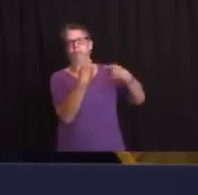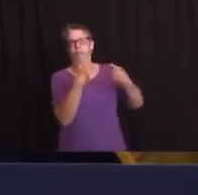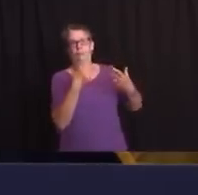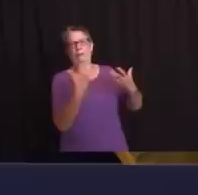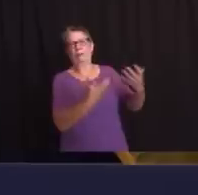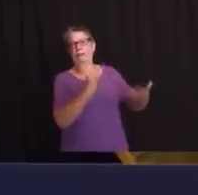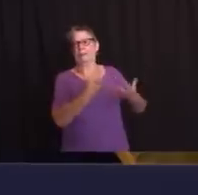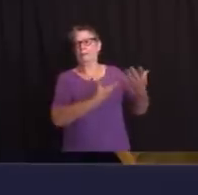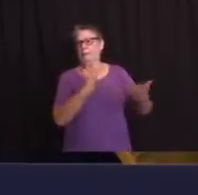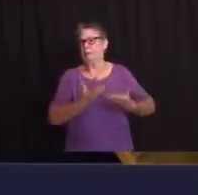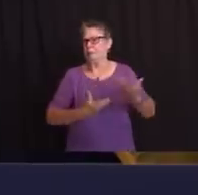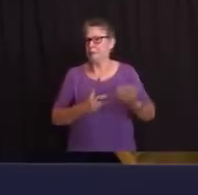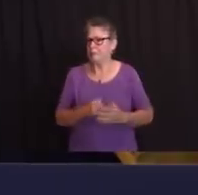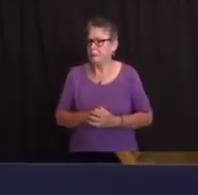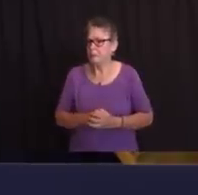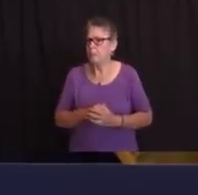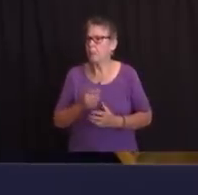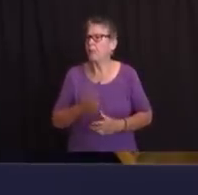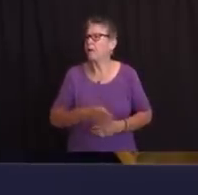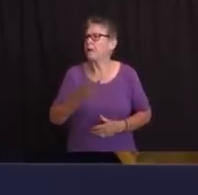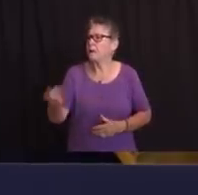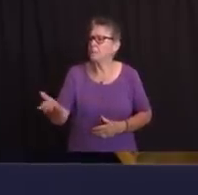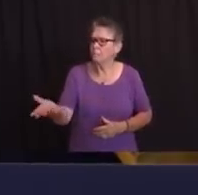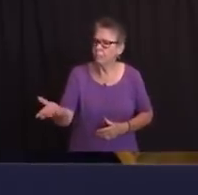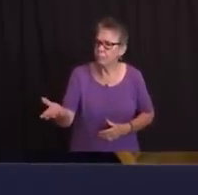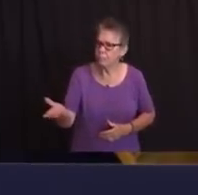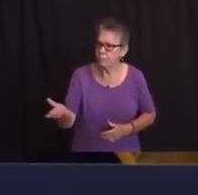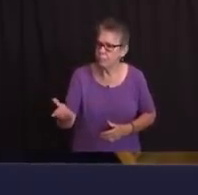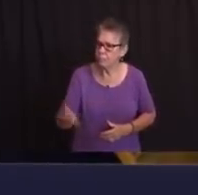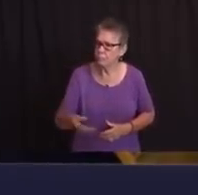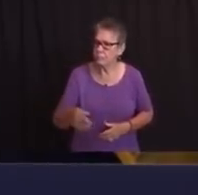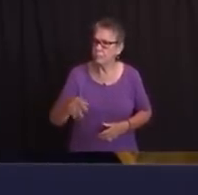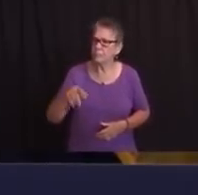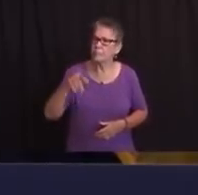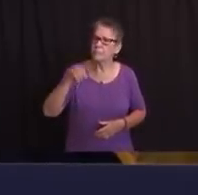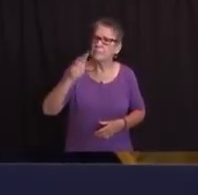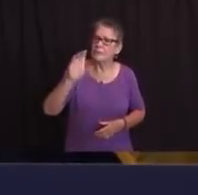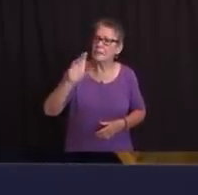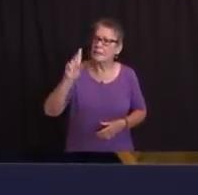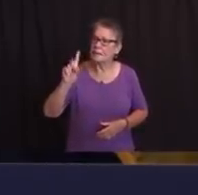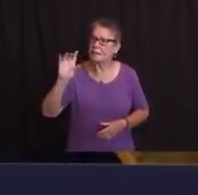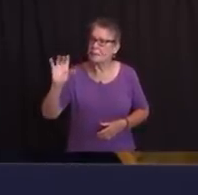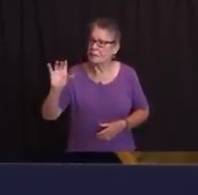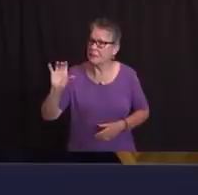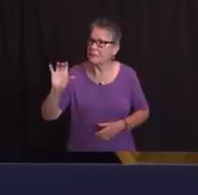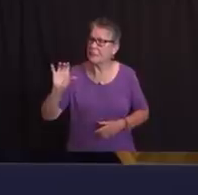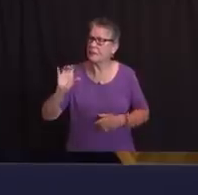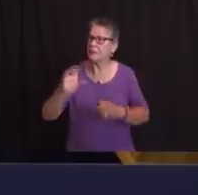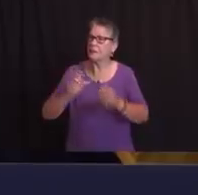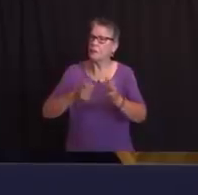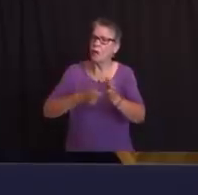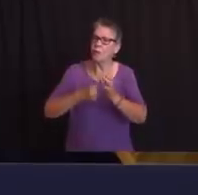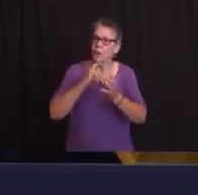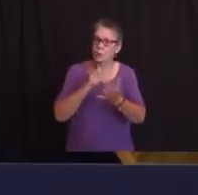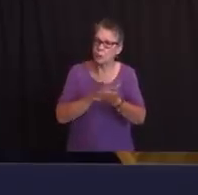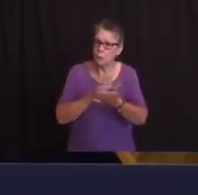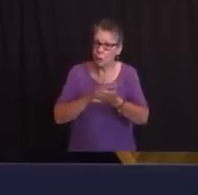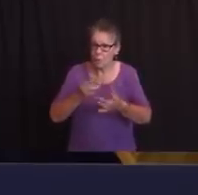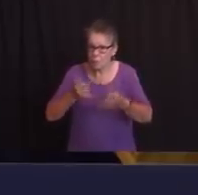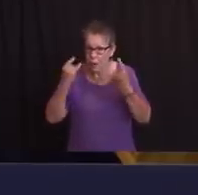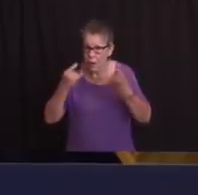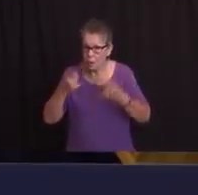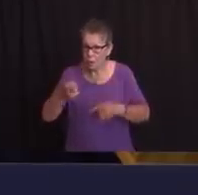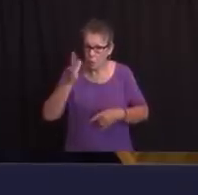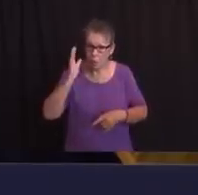brother. Brent. If the CDC's guidance for masking remains the same by the start of the school year, would you require masks in